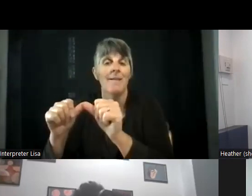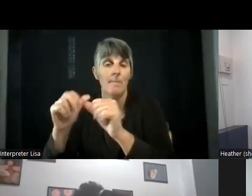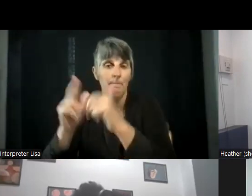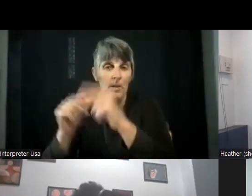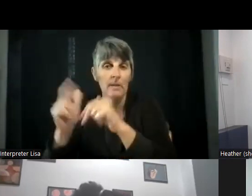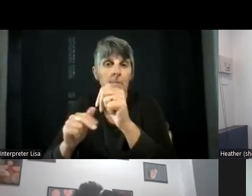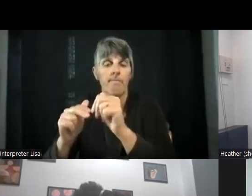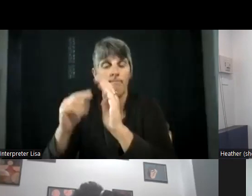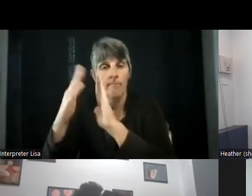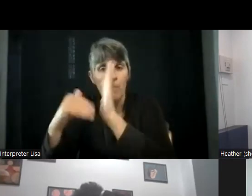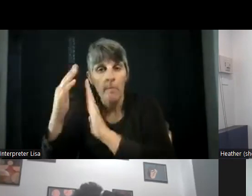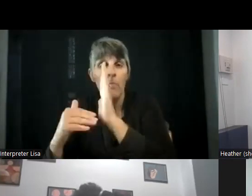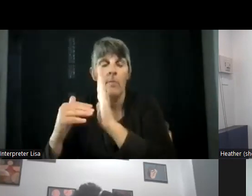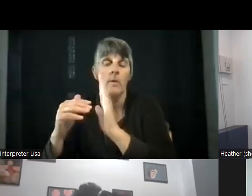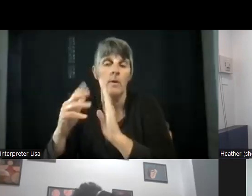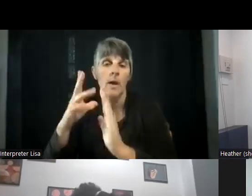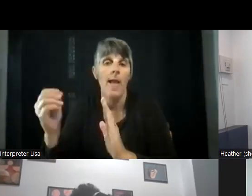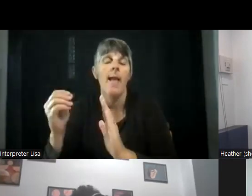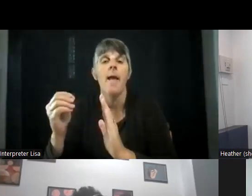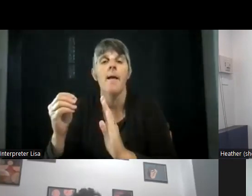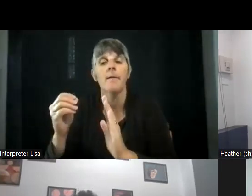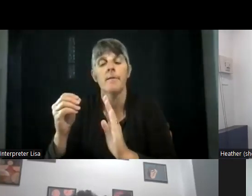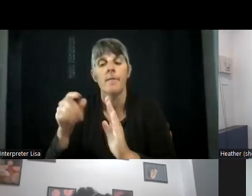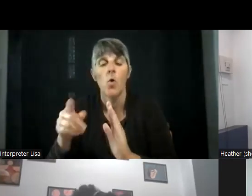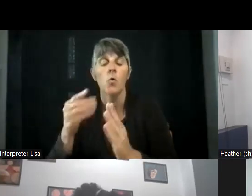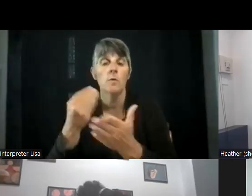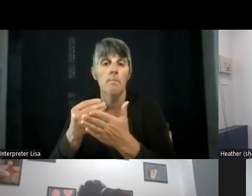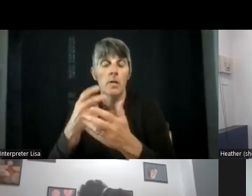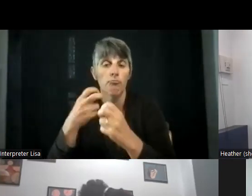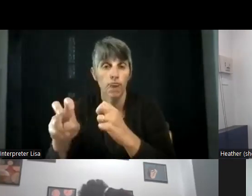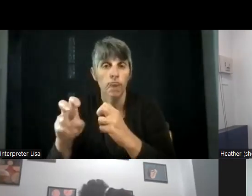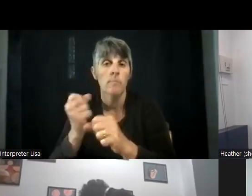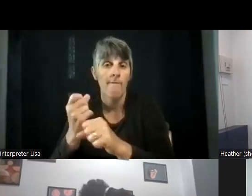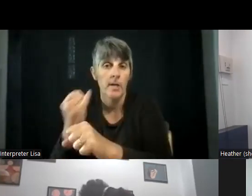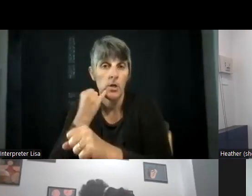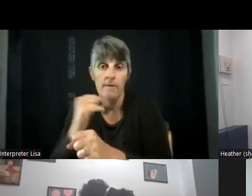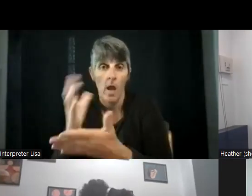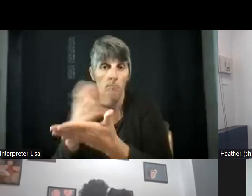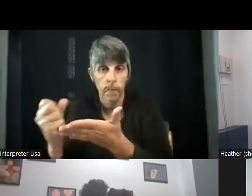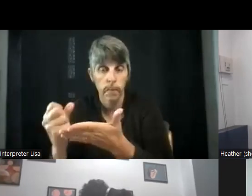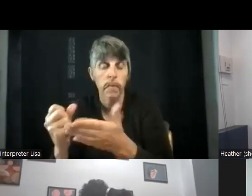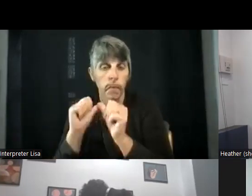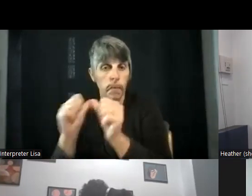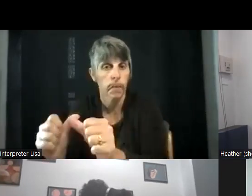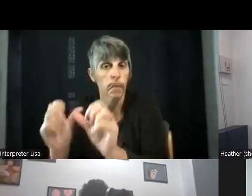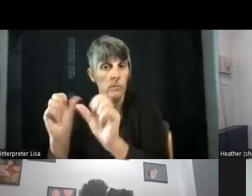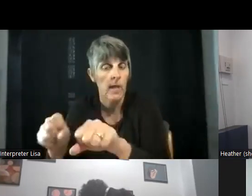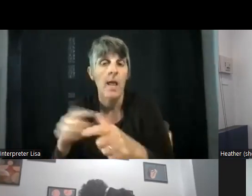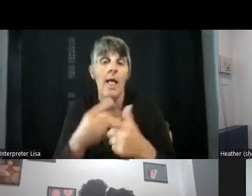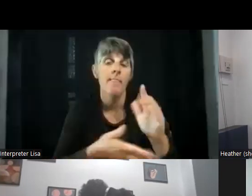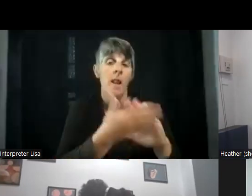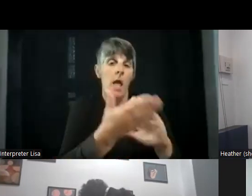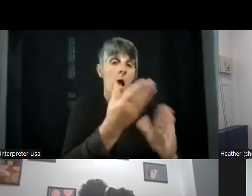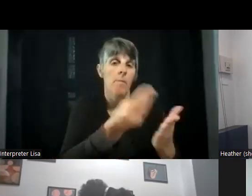art. And those funds roll over year to year if we don't use them. So, and then operating funds